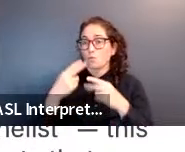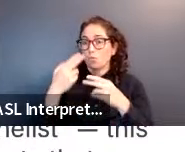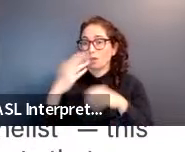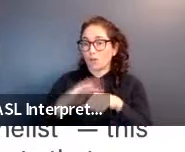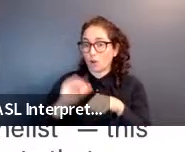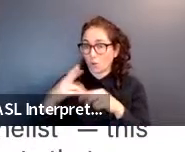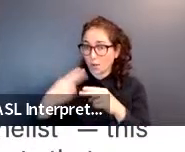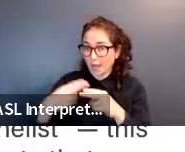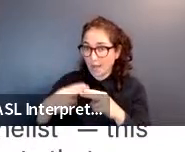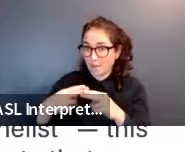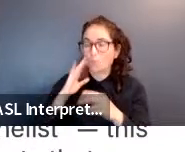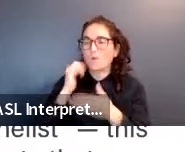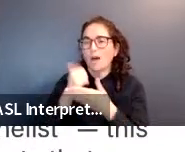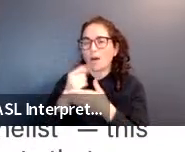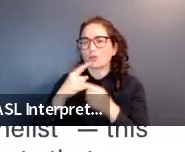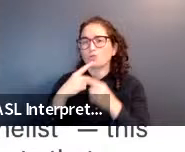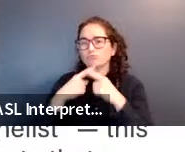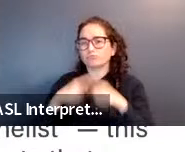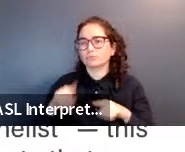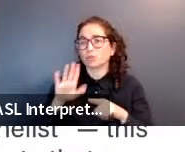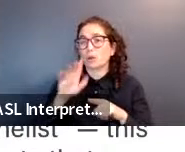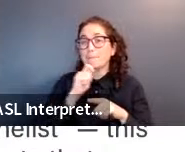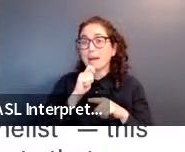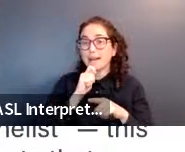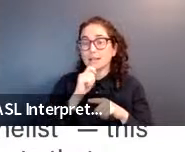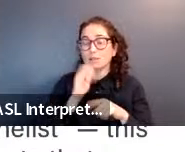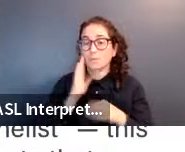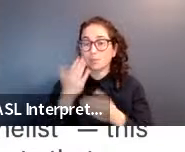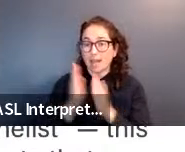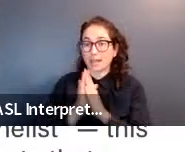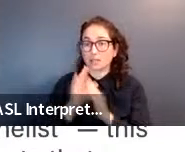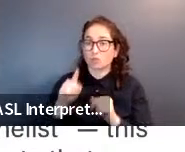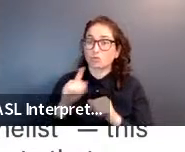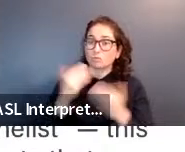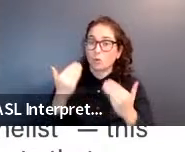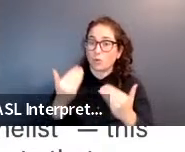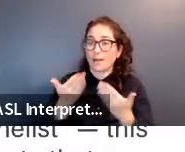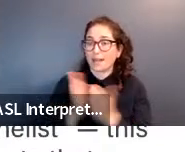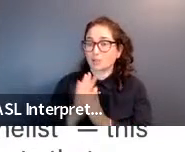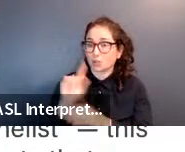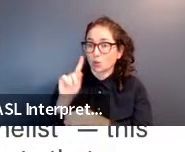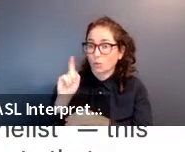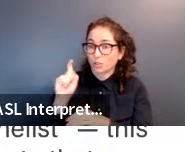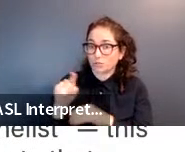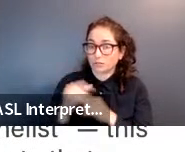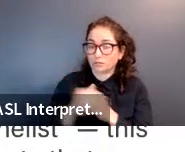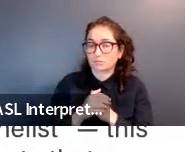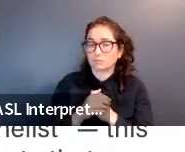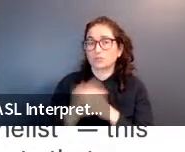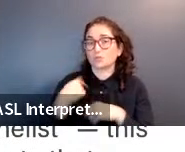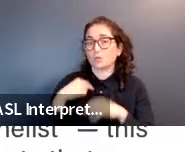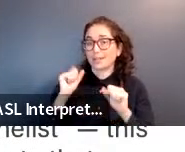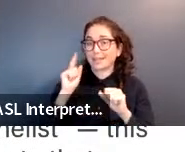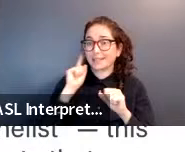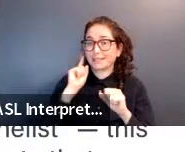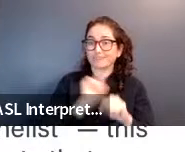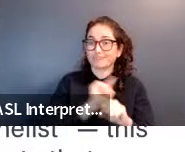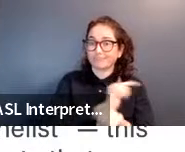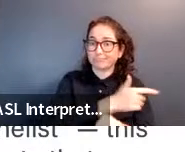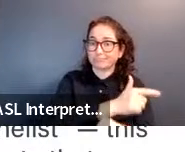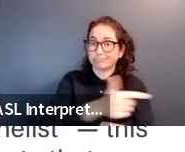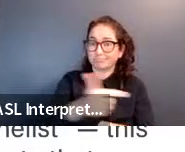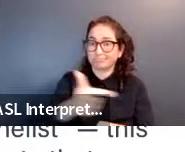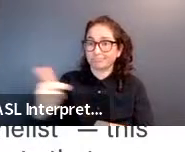we will help you unmute your microphone and you will be asked to convey your questions. To allow us to hear from everyone who wishes to